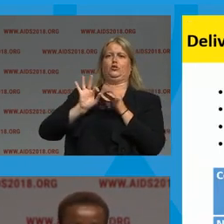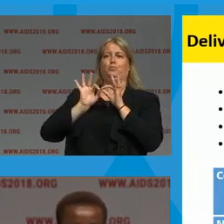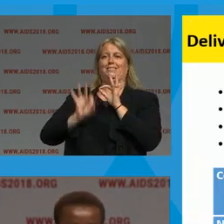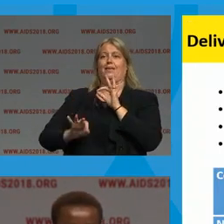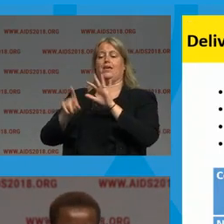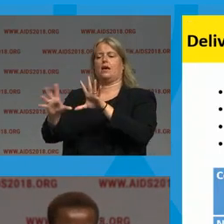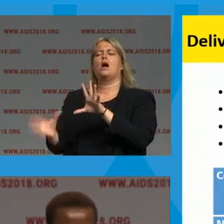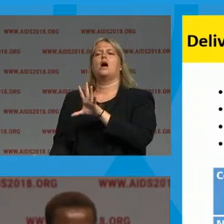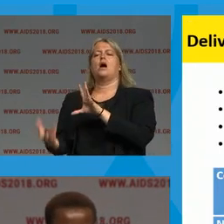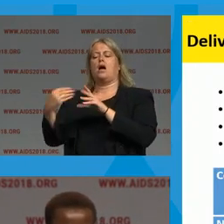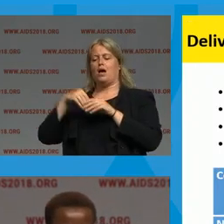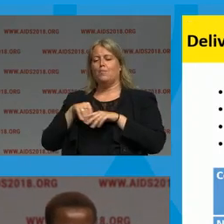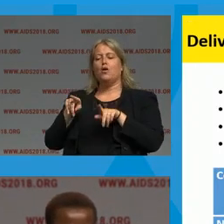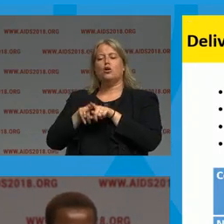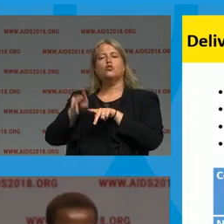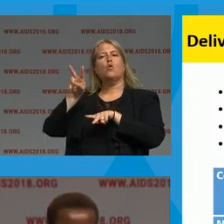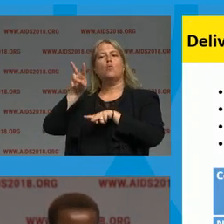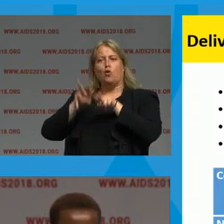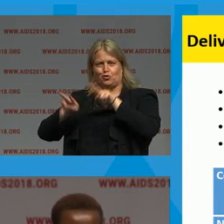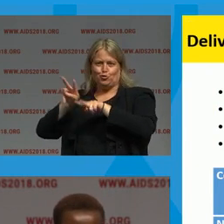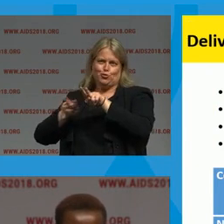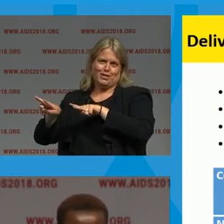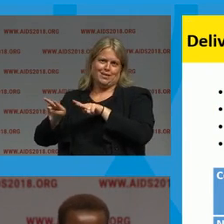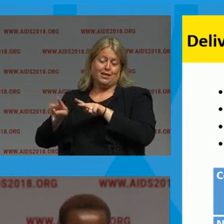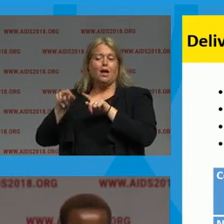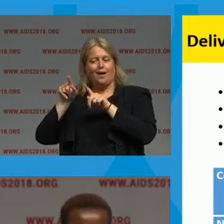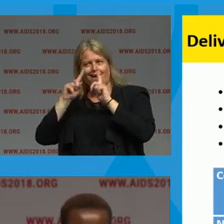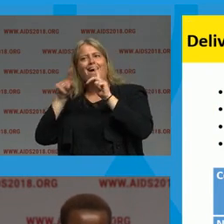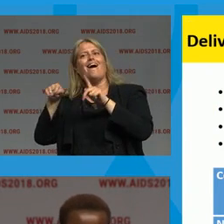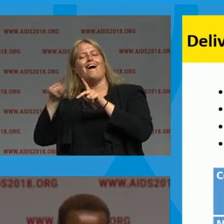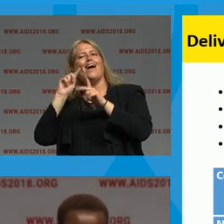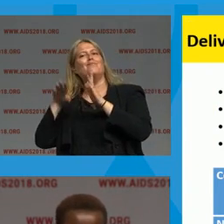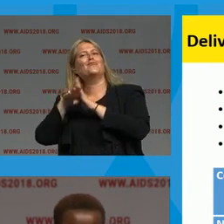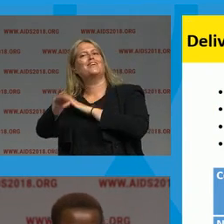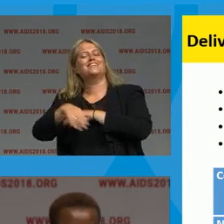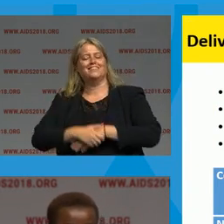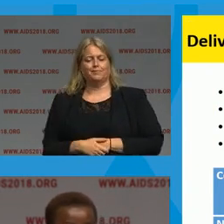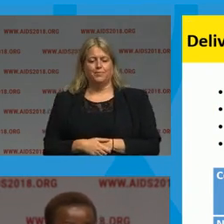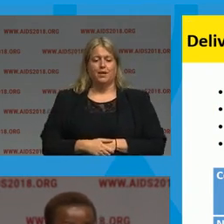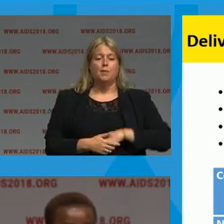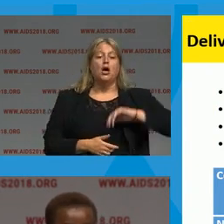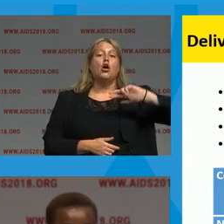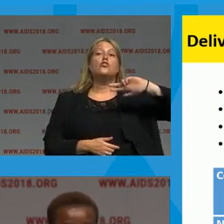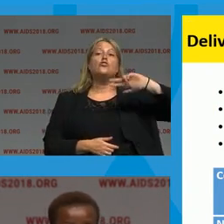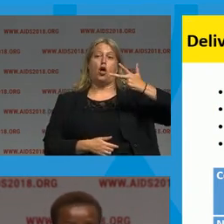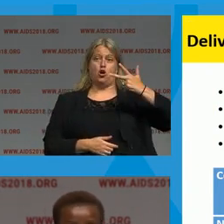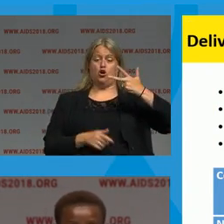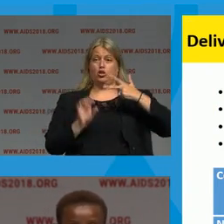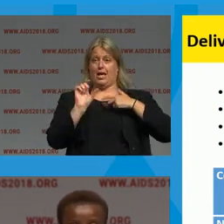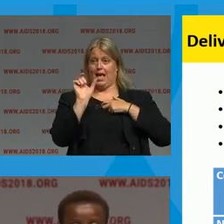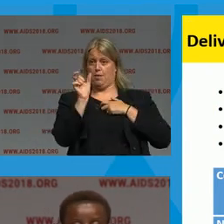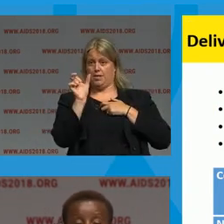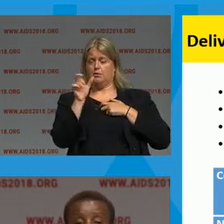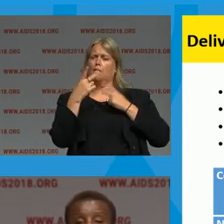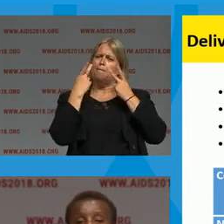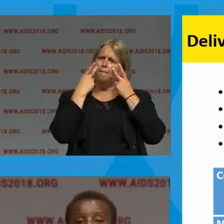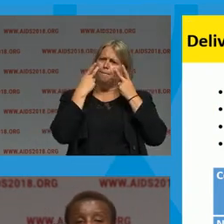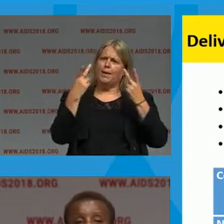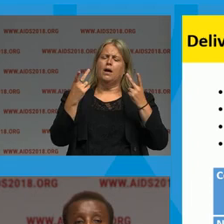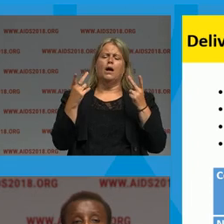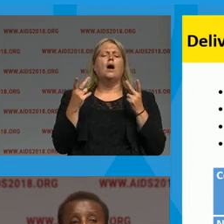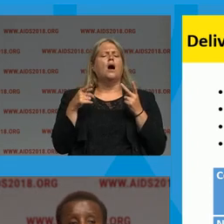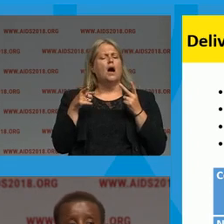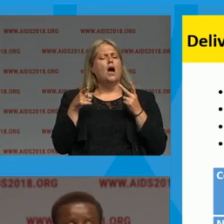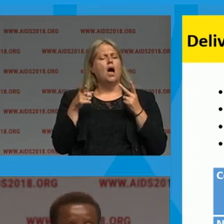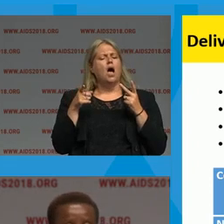used for monitoring to show progress. The third element was being able to look at the extent to which we